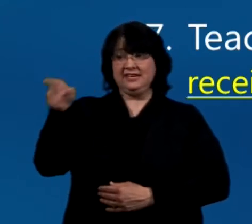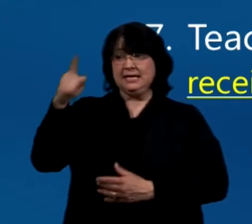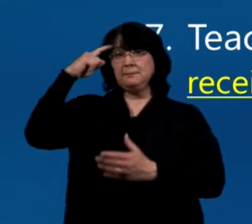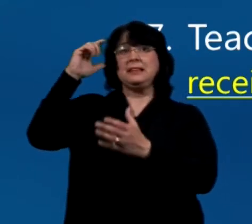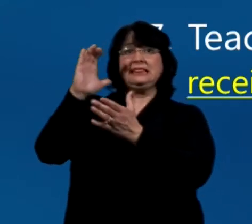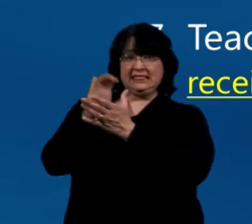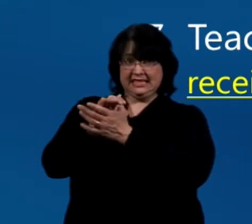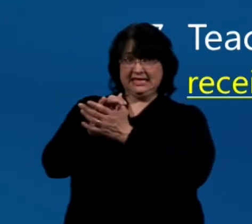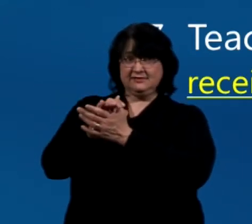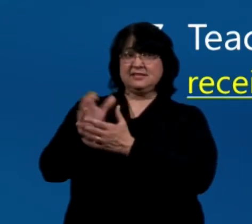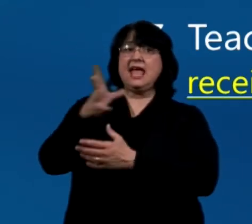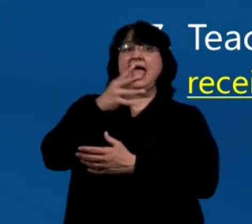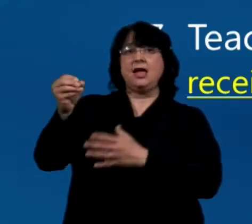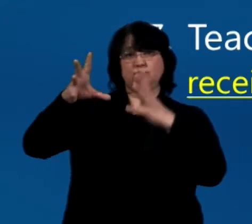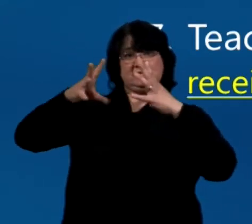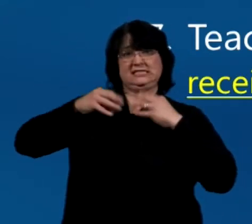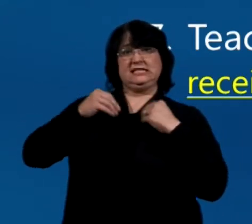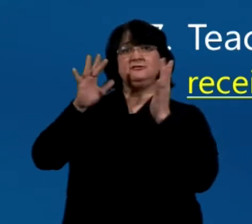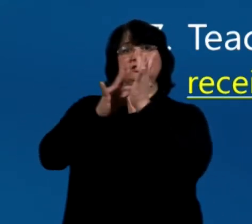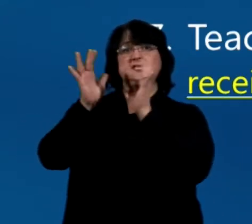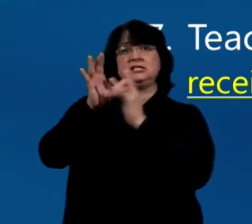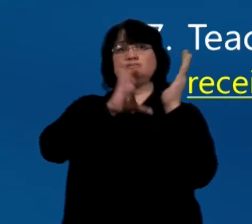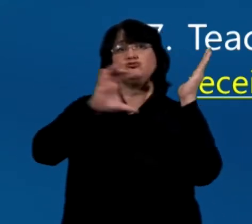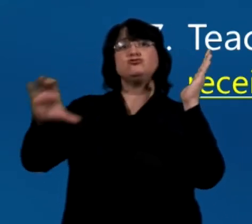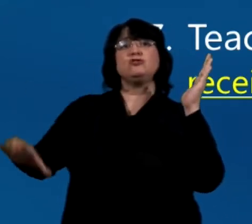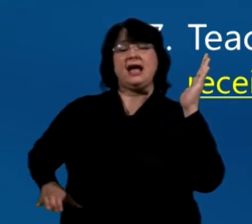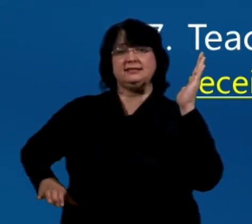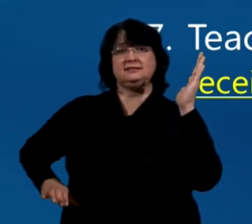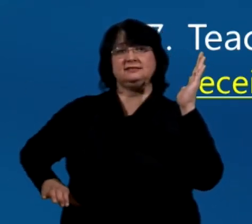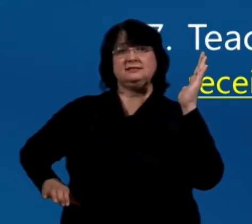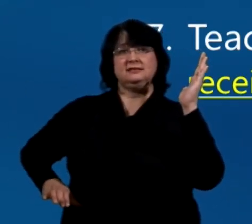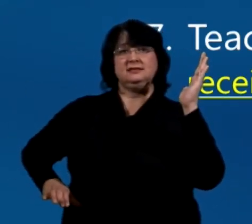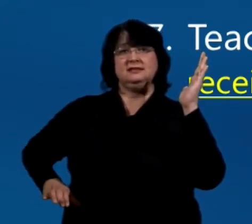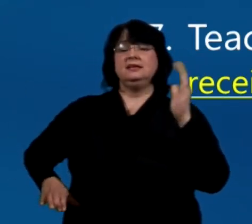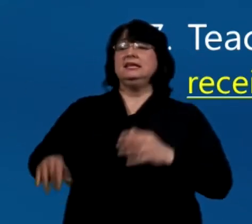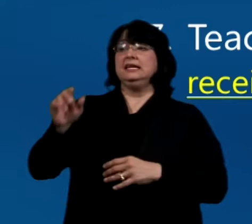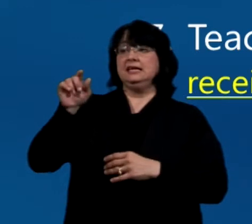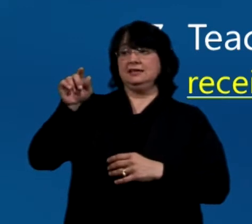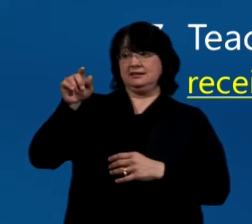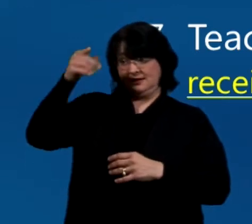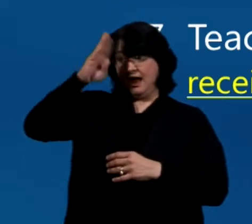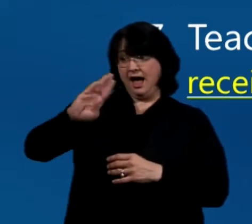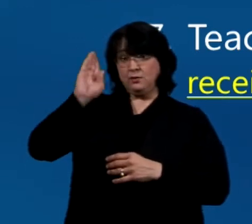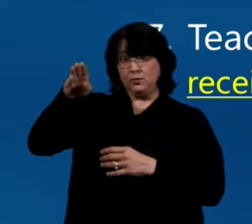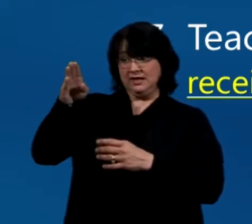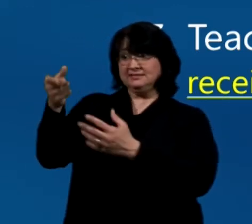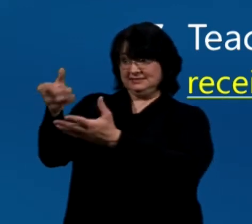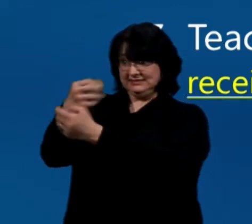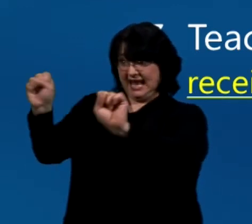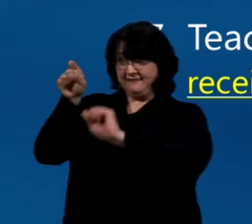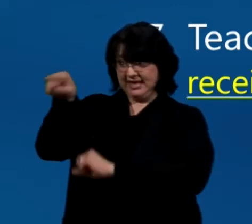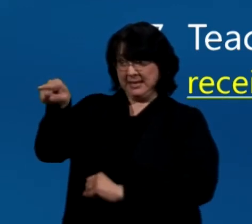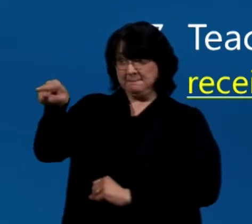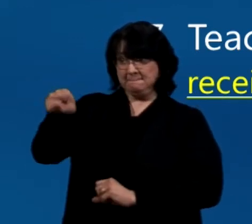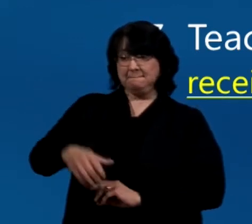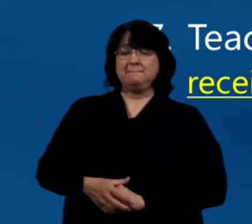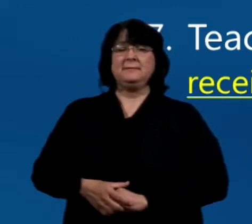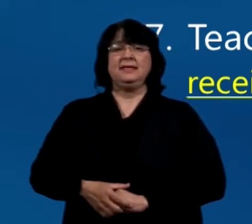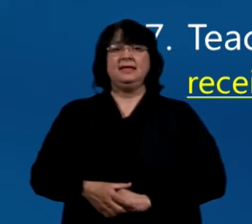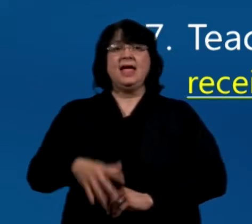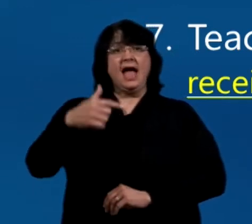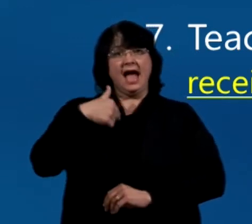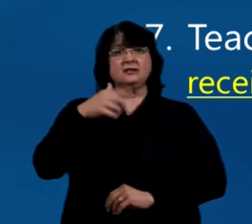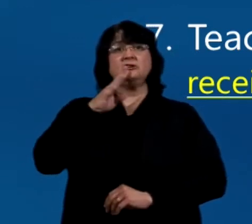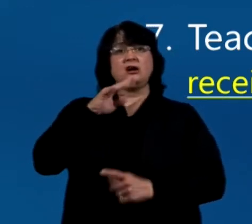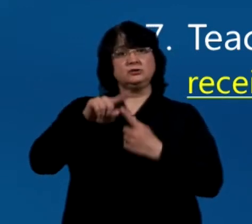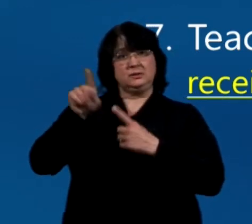believe and receive Jesus Christ, or Christ, God will save him. And while I'm